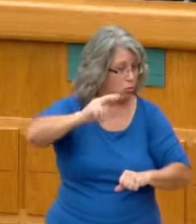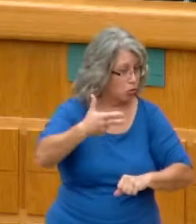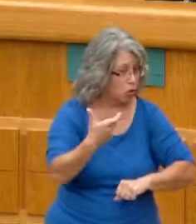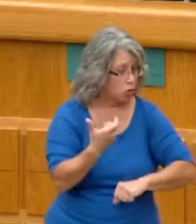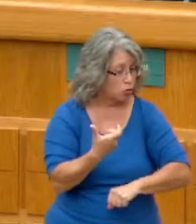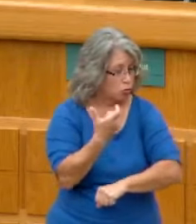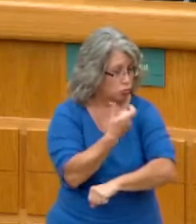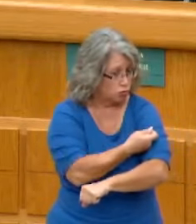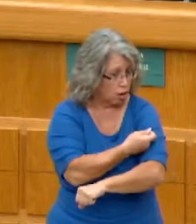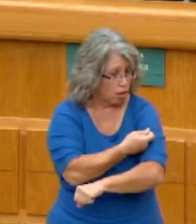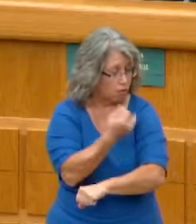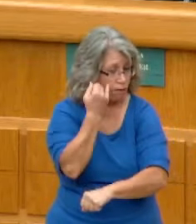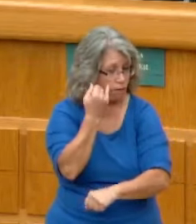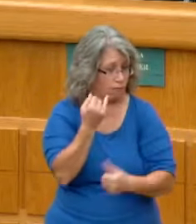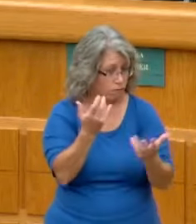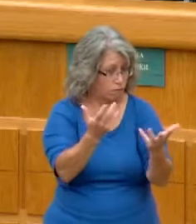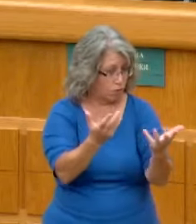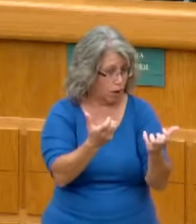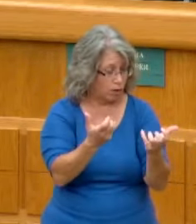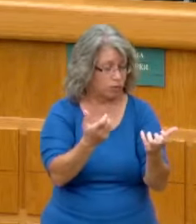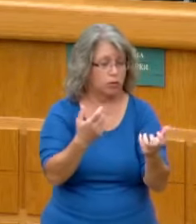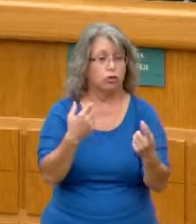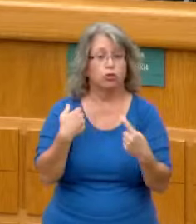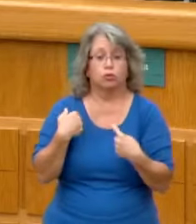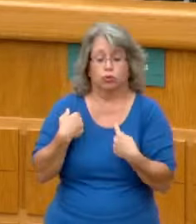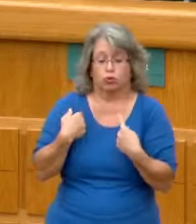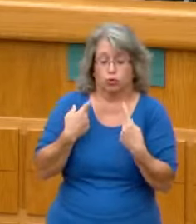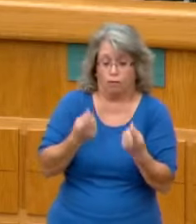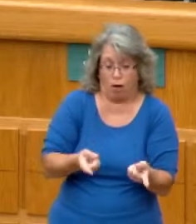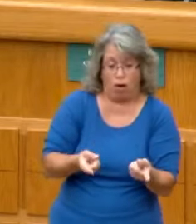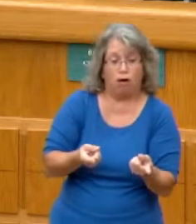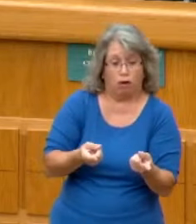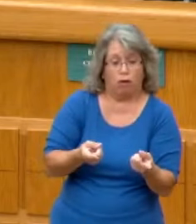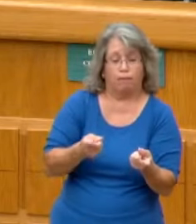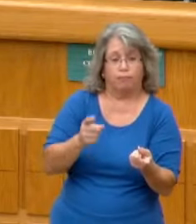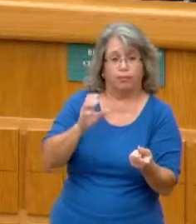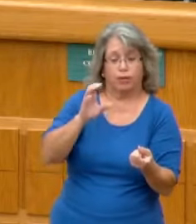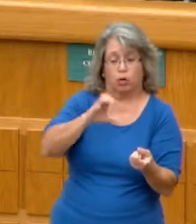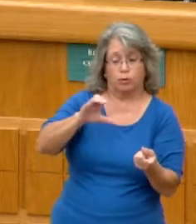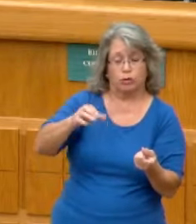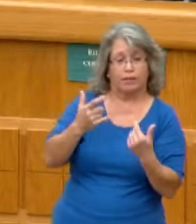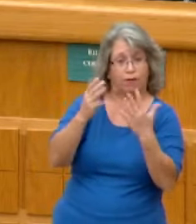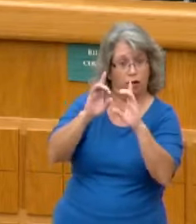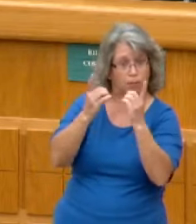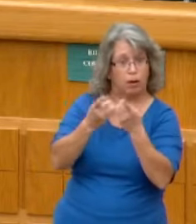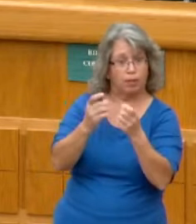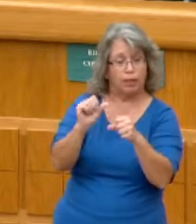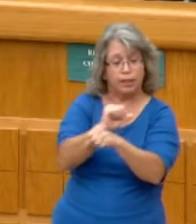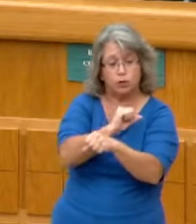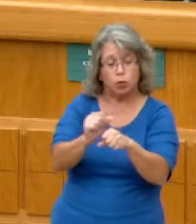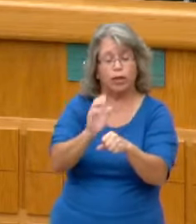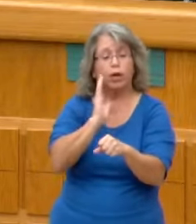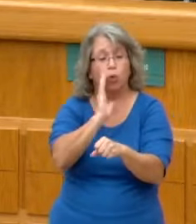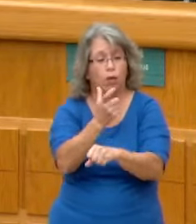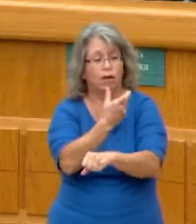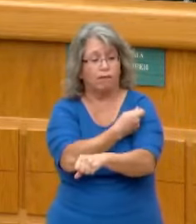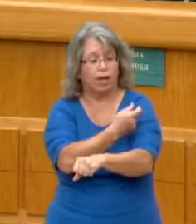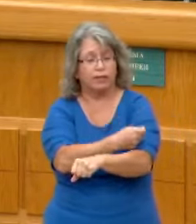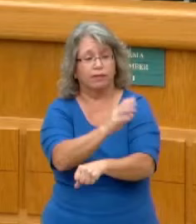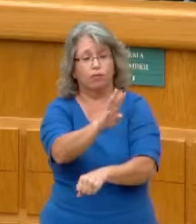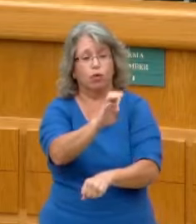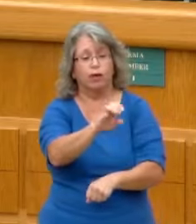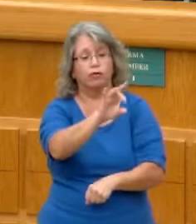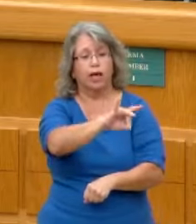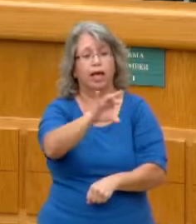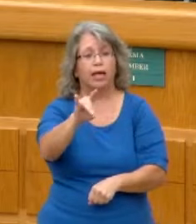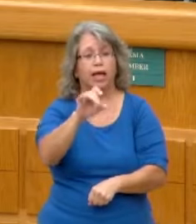dose or their third shot. And to date, Corpus Christi Fire Department is working on vaccinating 488 senior